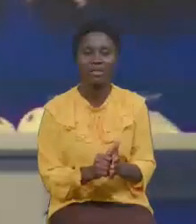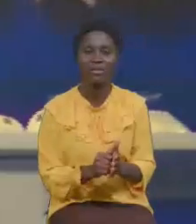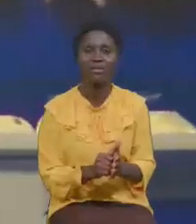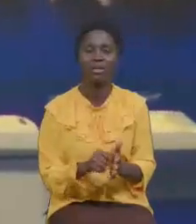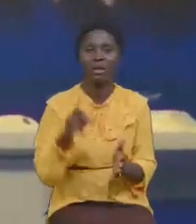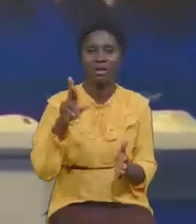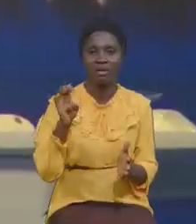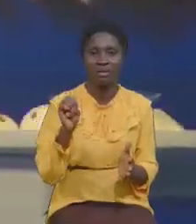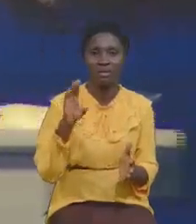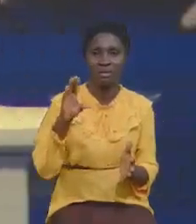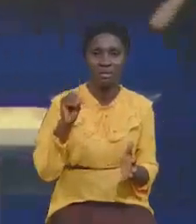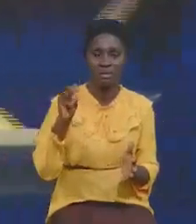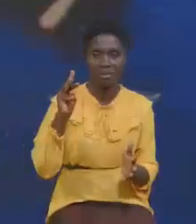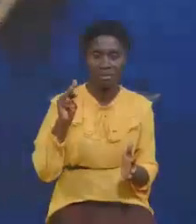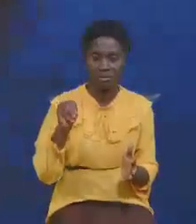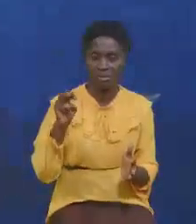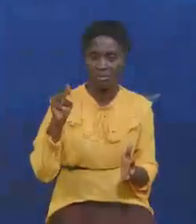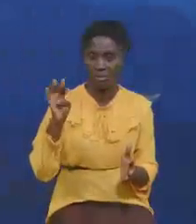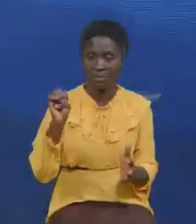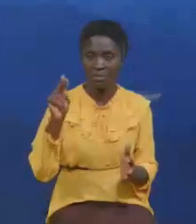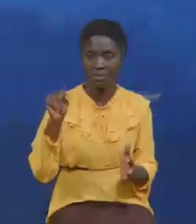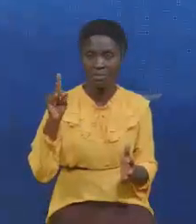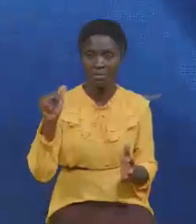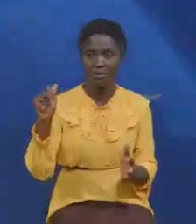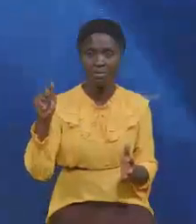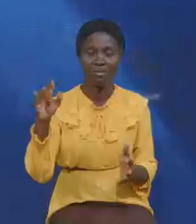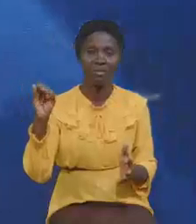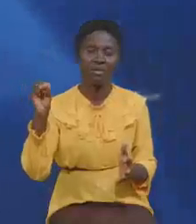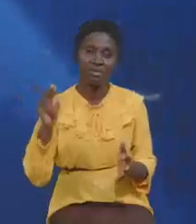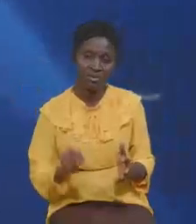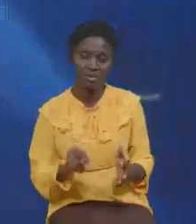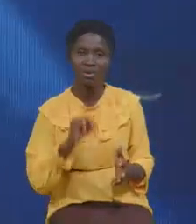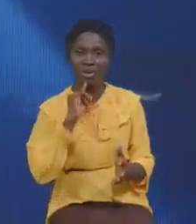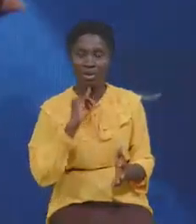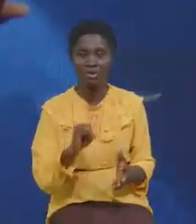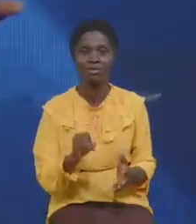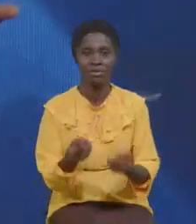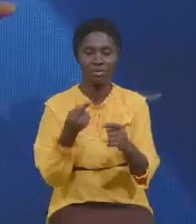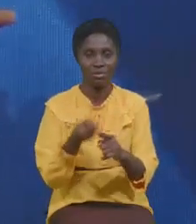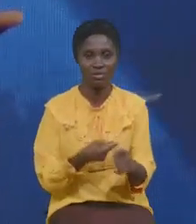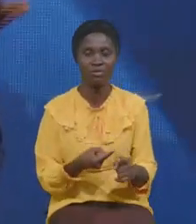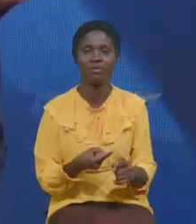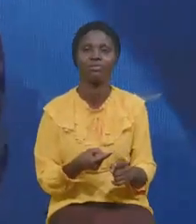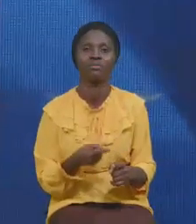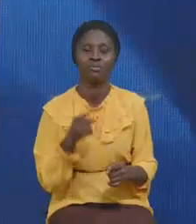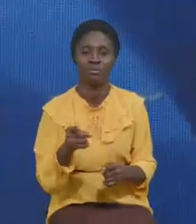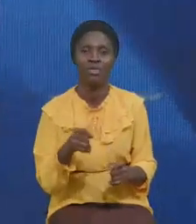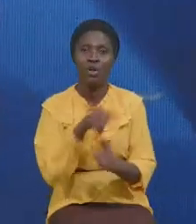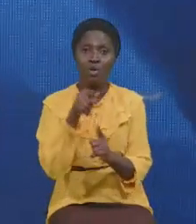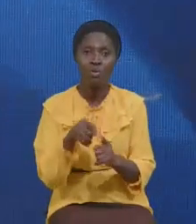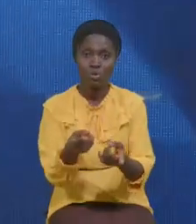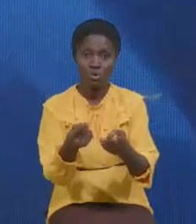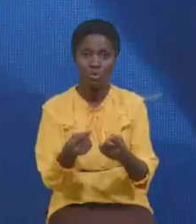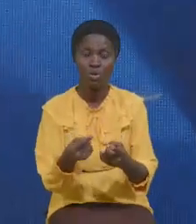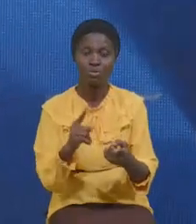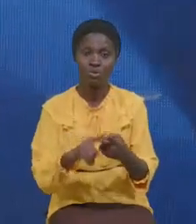The same thing when you come to Emmanuel's kingdom. I can tell you what happens